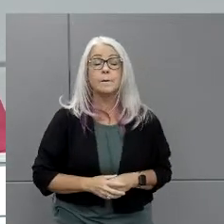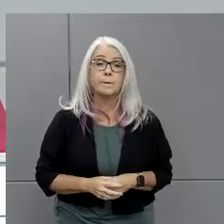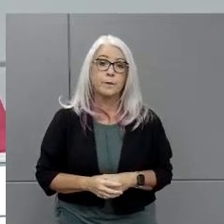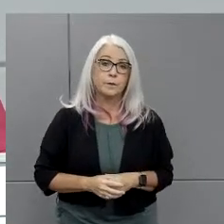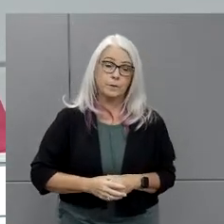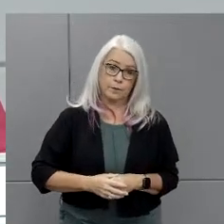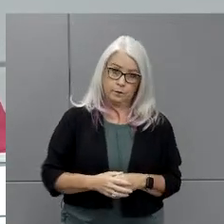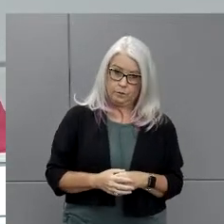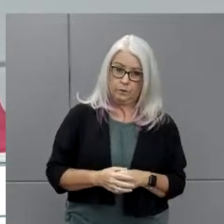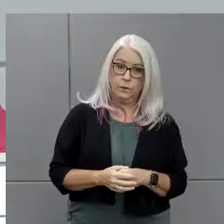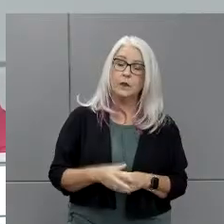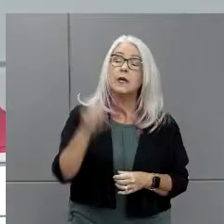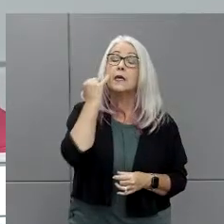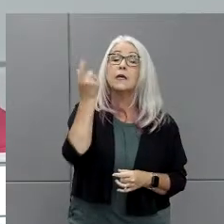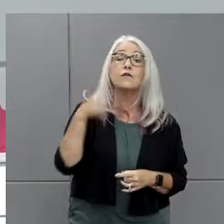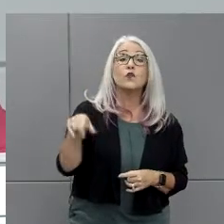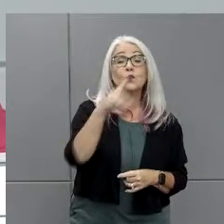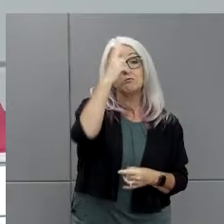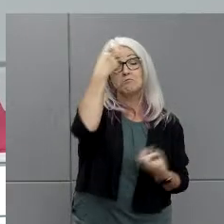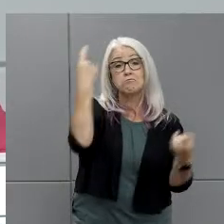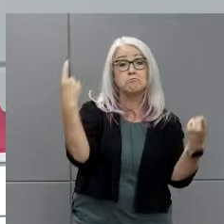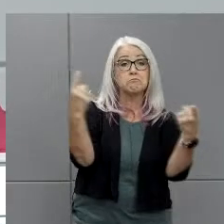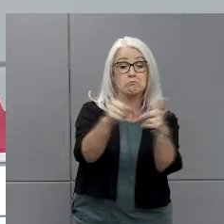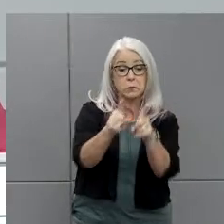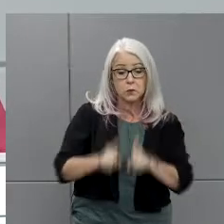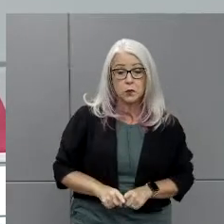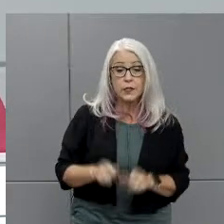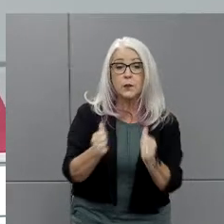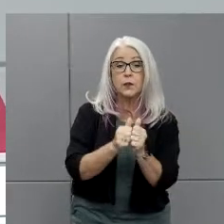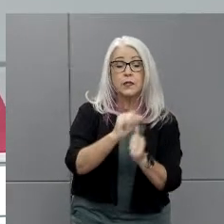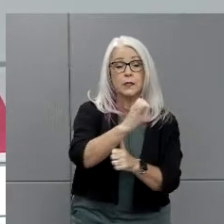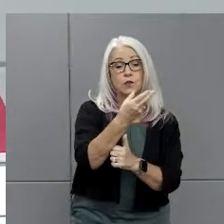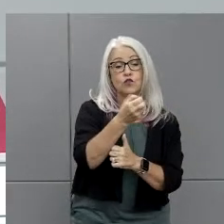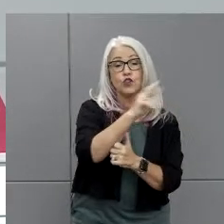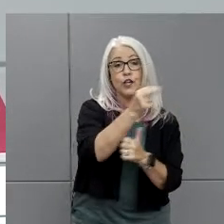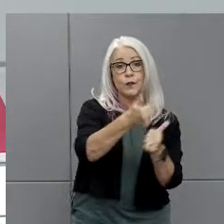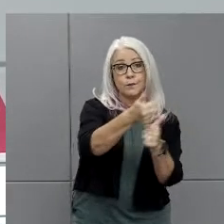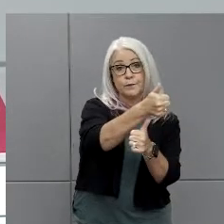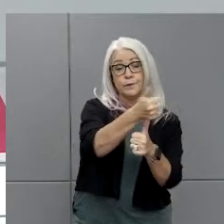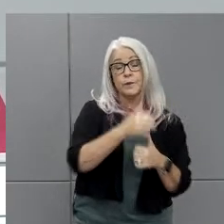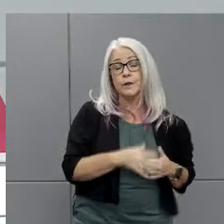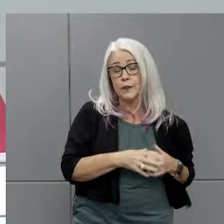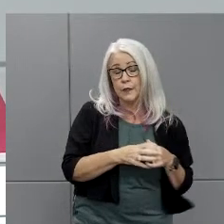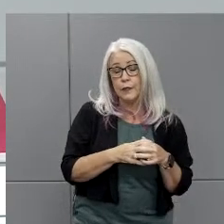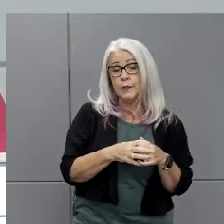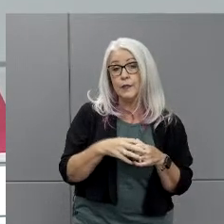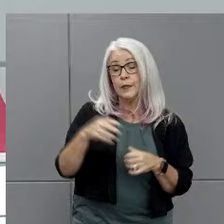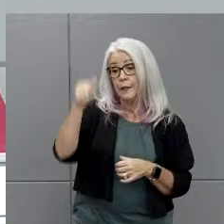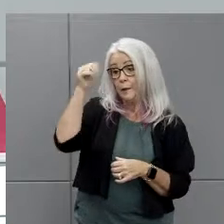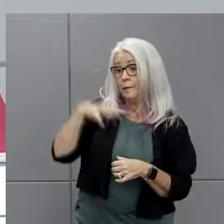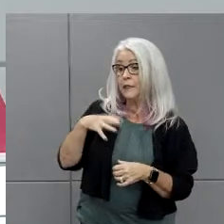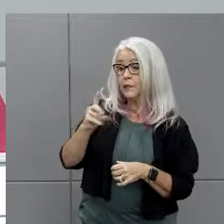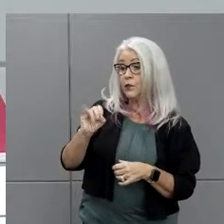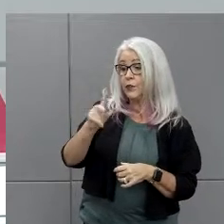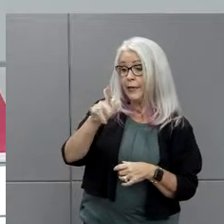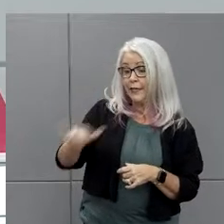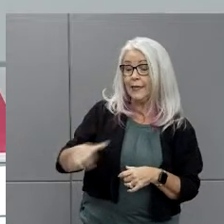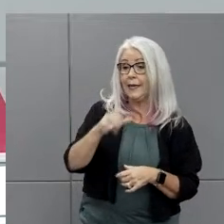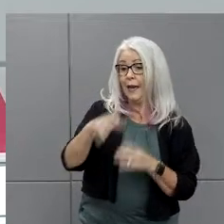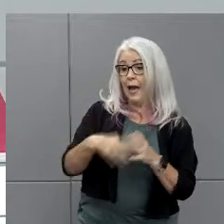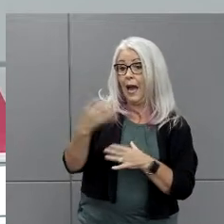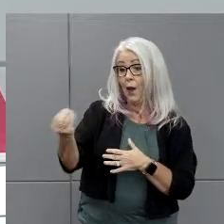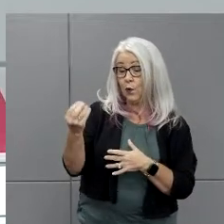If you agree with the chair that Mr. Daly's, he was out of